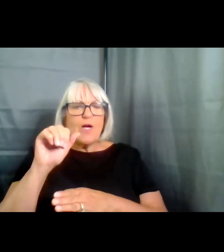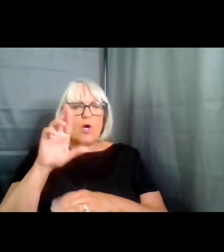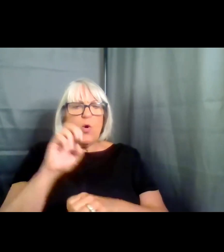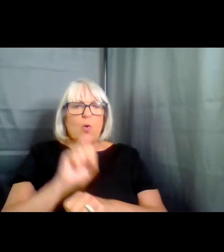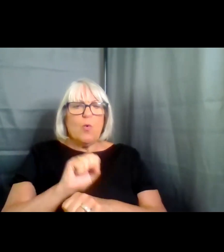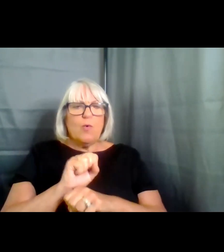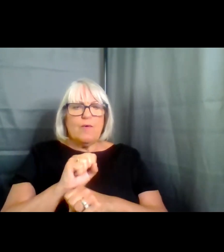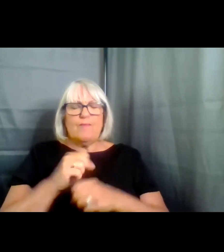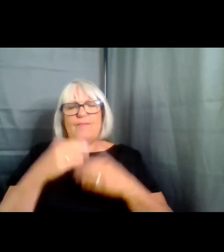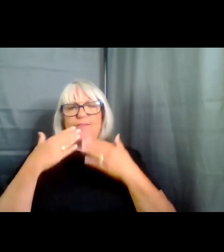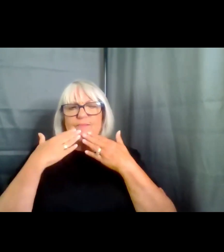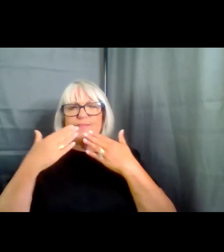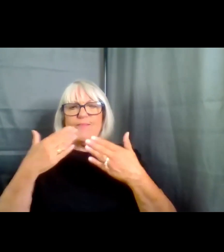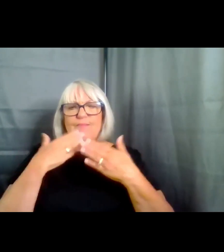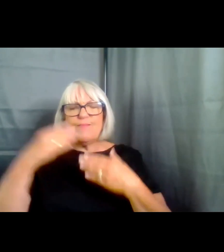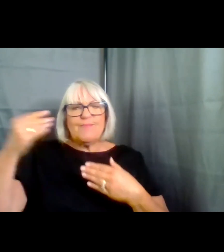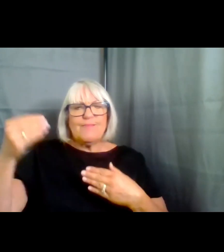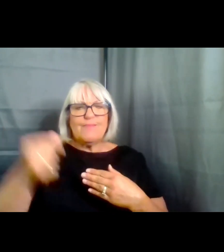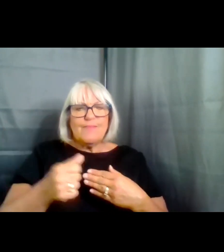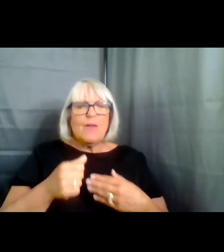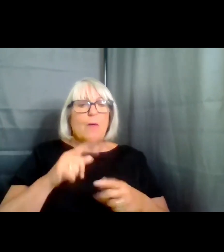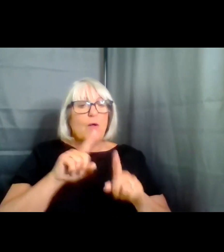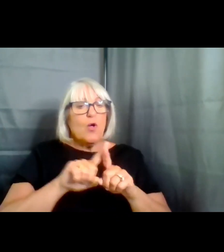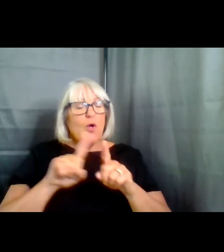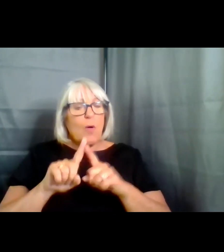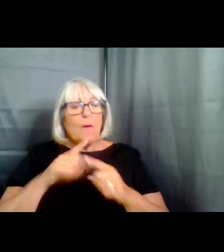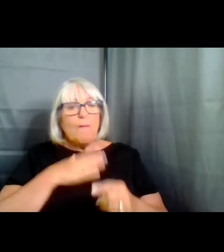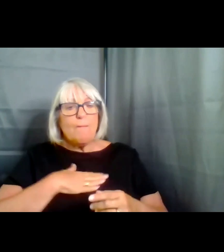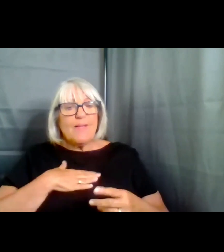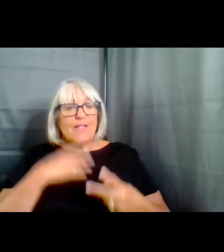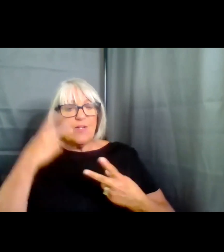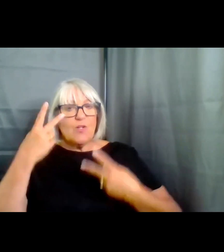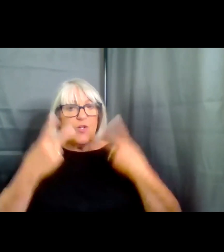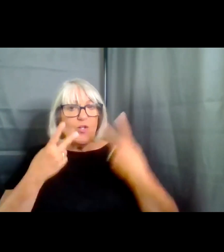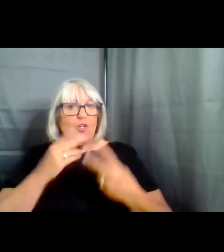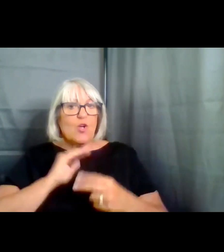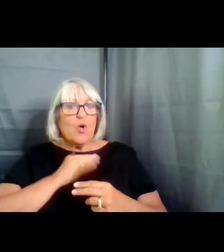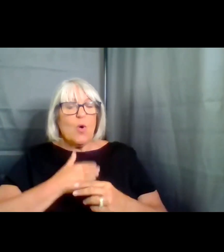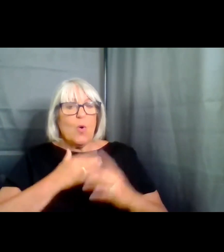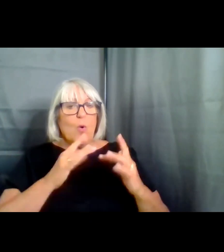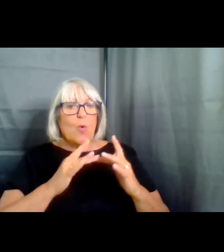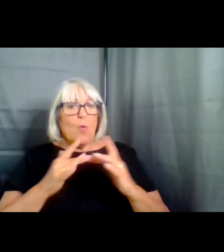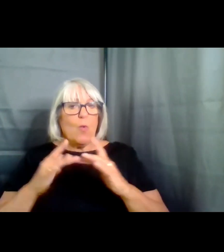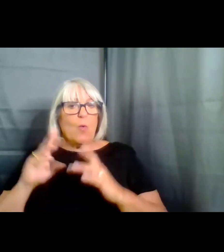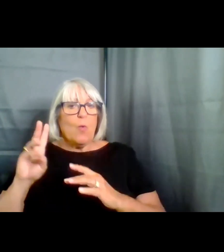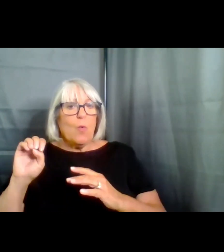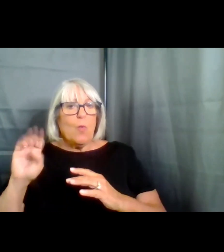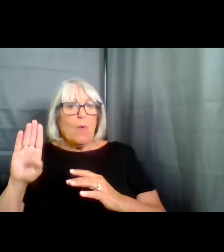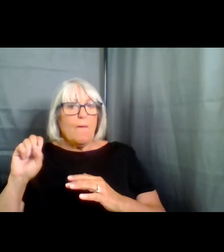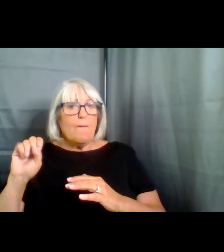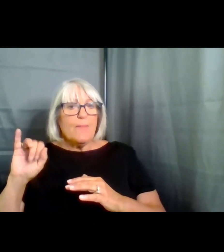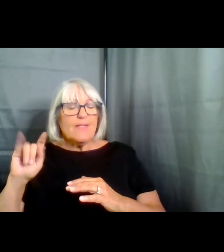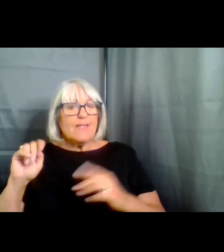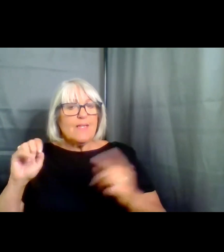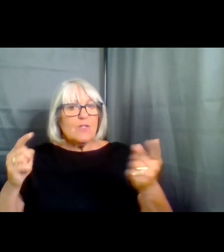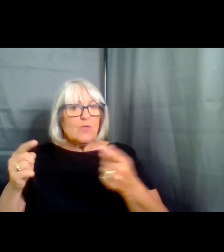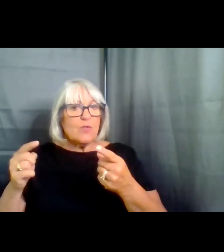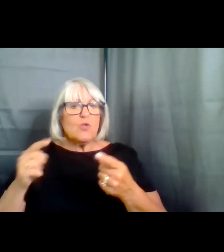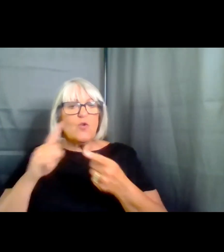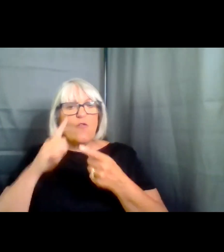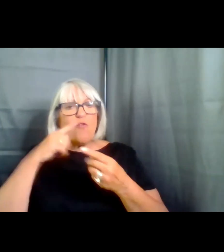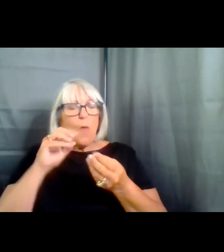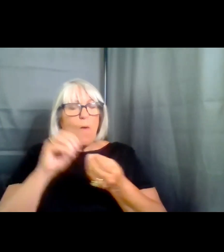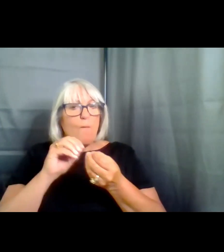the audience to please feel free to visit the website, which I think can be dropped into the chat for more information. So now I'm going to turn